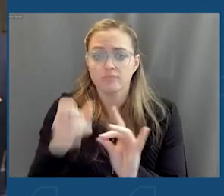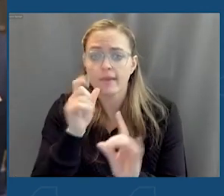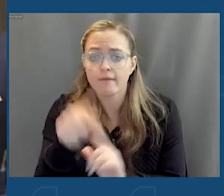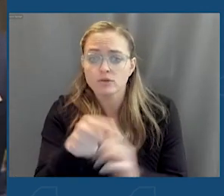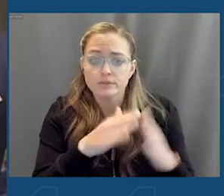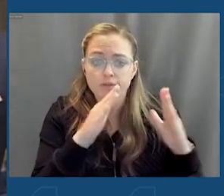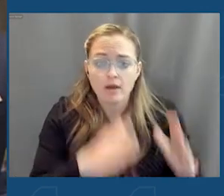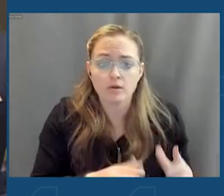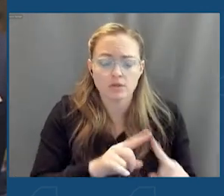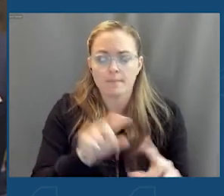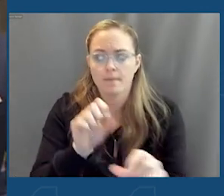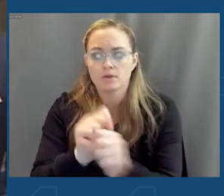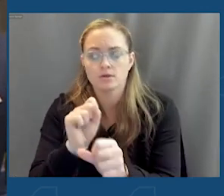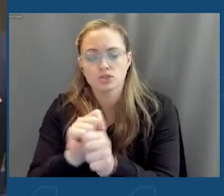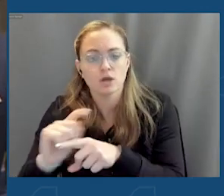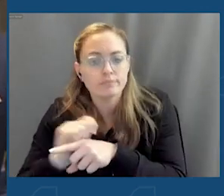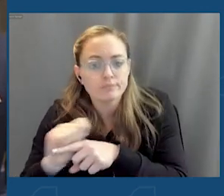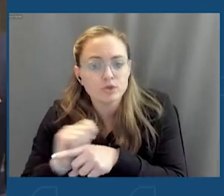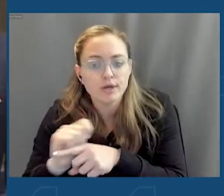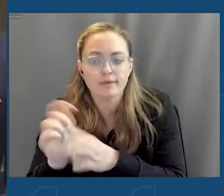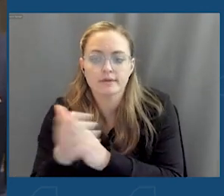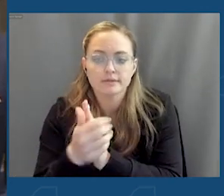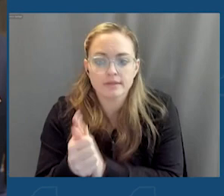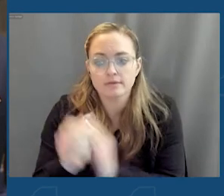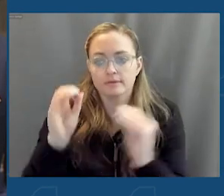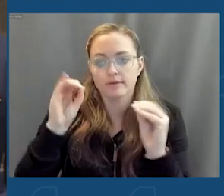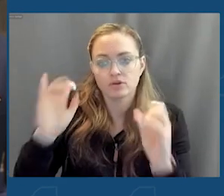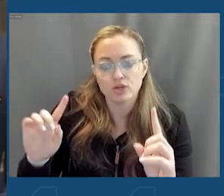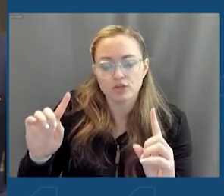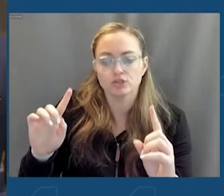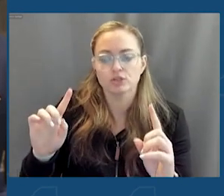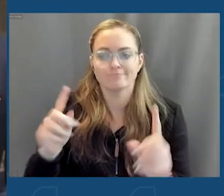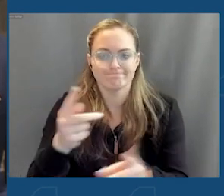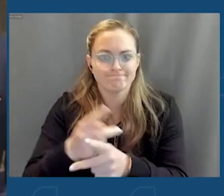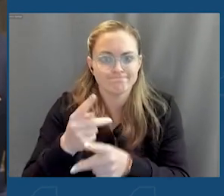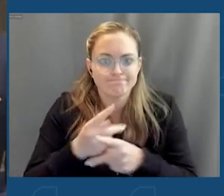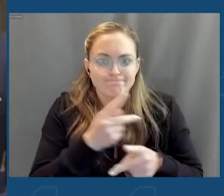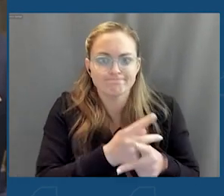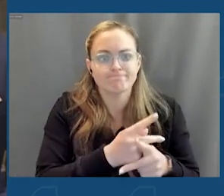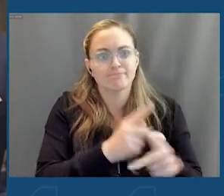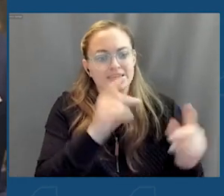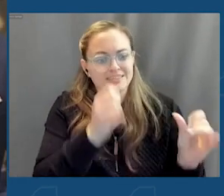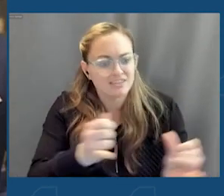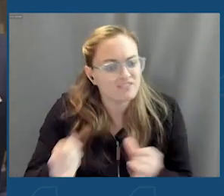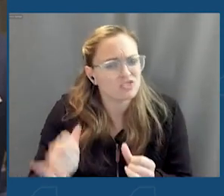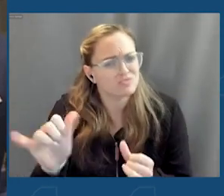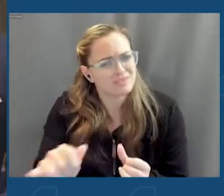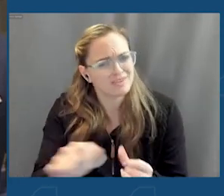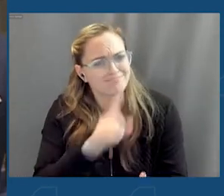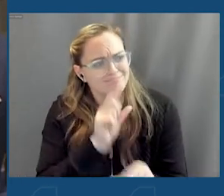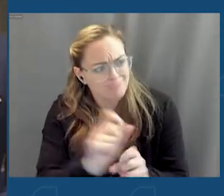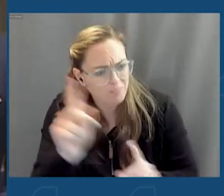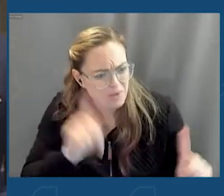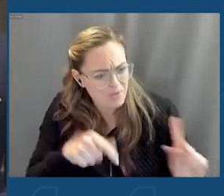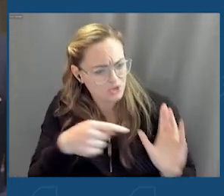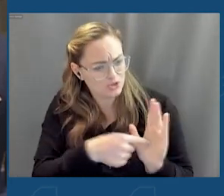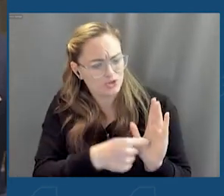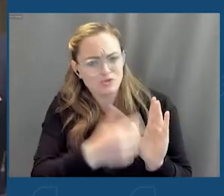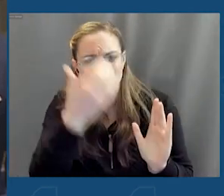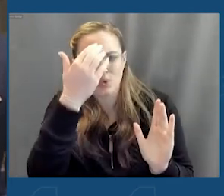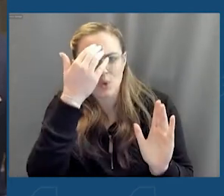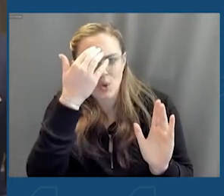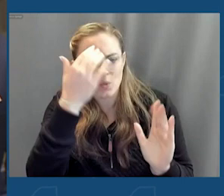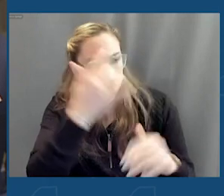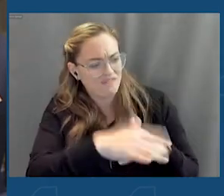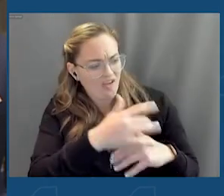housing, but job training and skills and education, treating these individuals as people who deserve to know what is available to